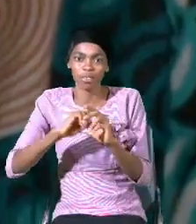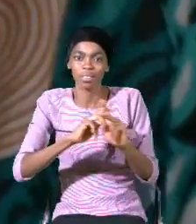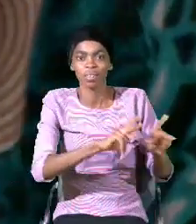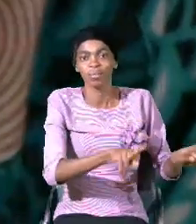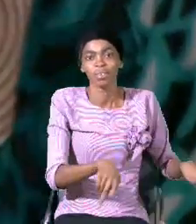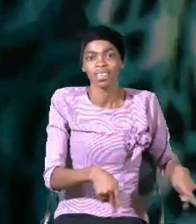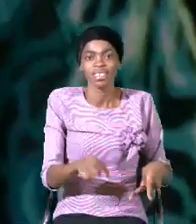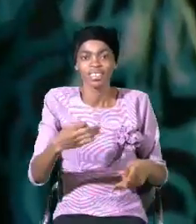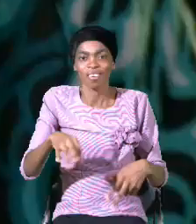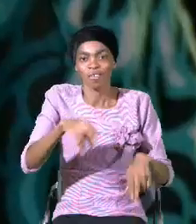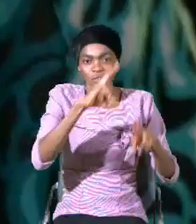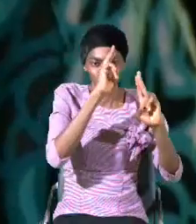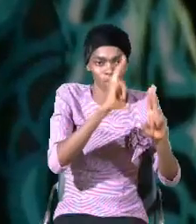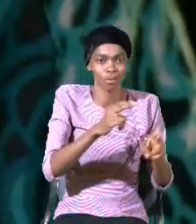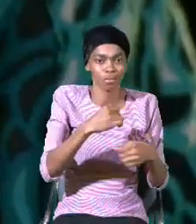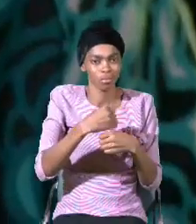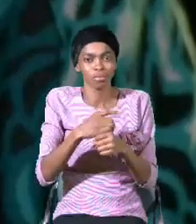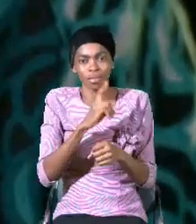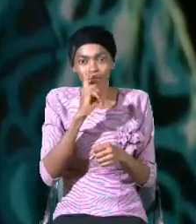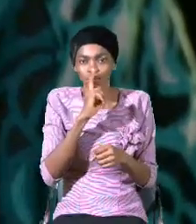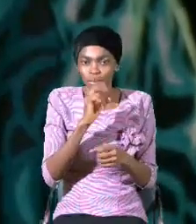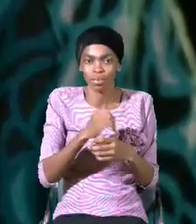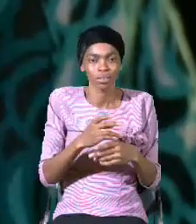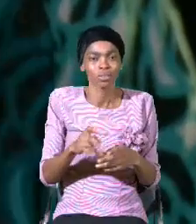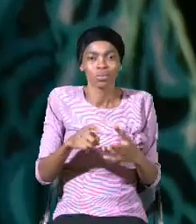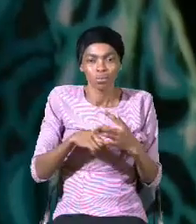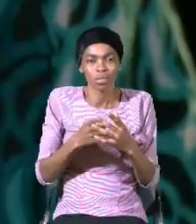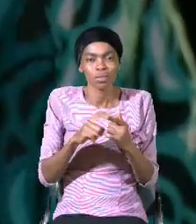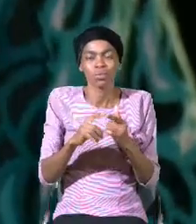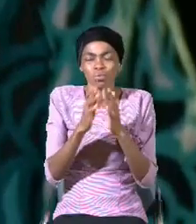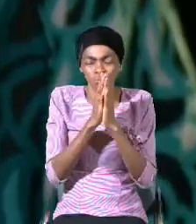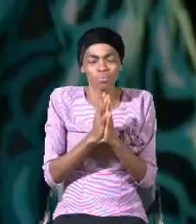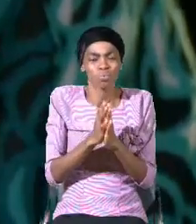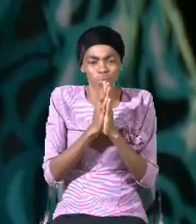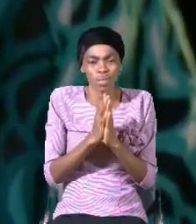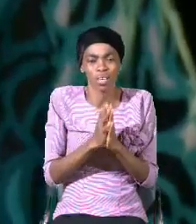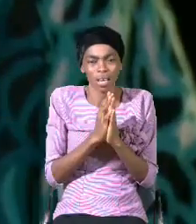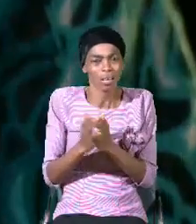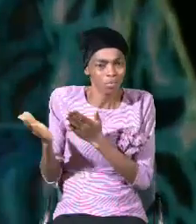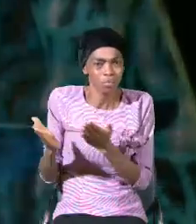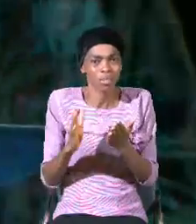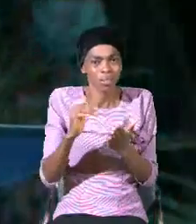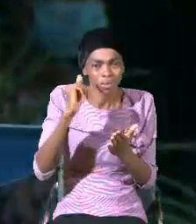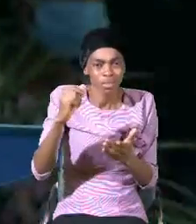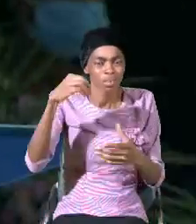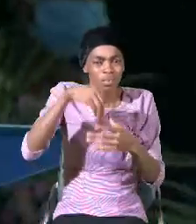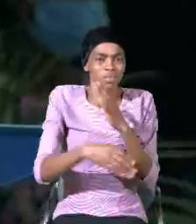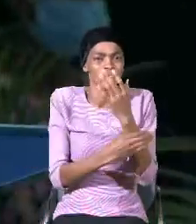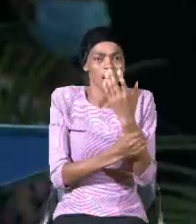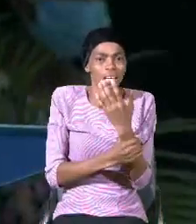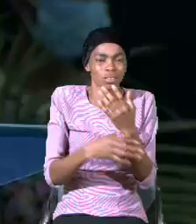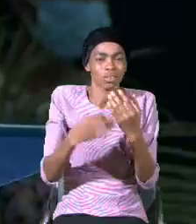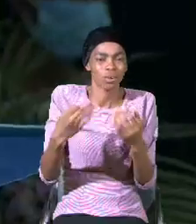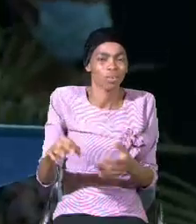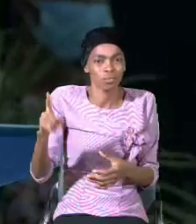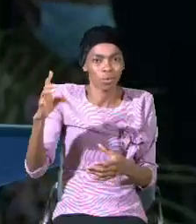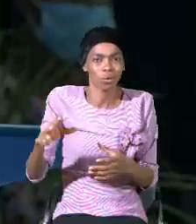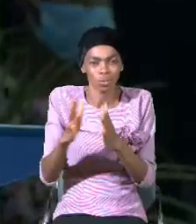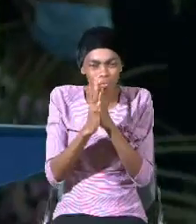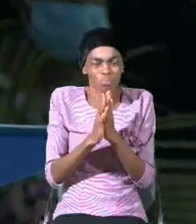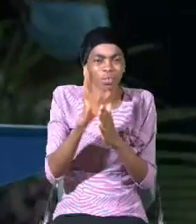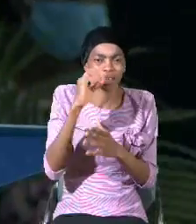down. Make sure you begin to pray now. Begin to commit yourself into the hand of the Lord. Begin to pray your way